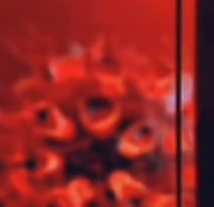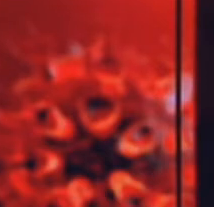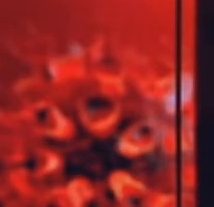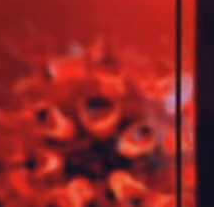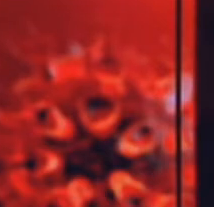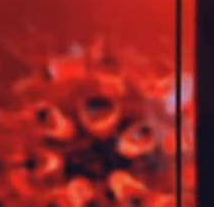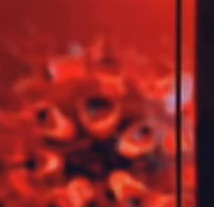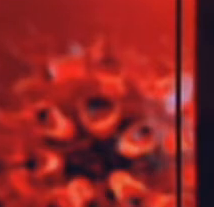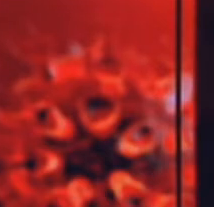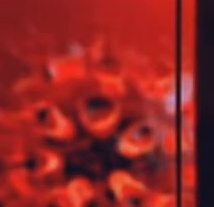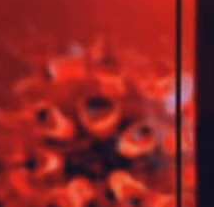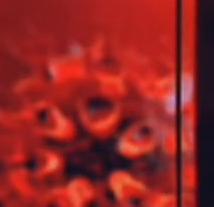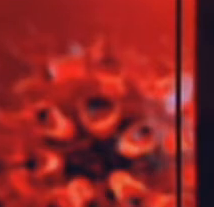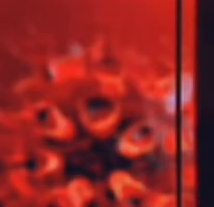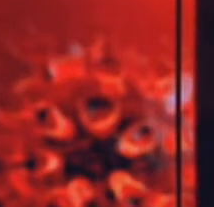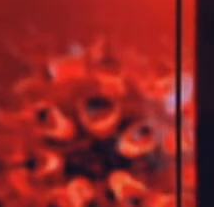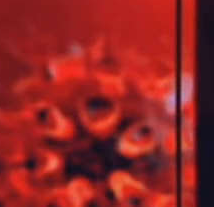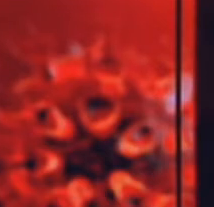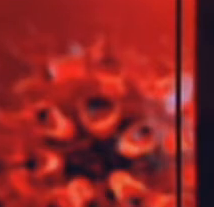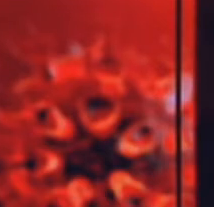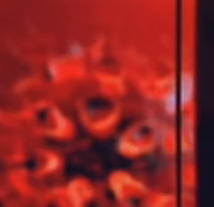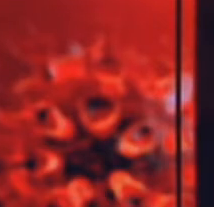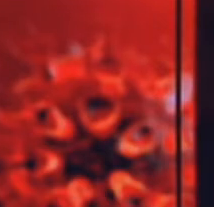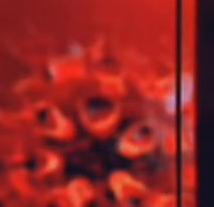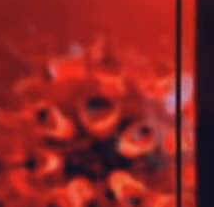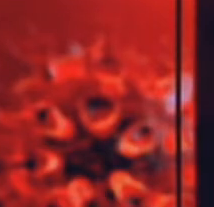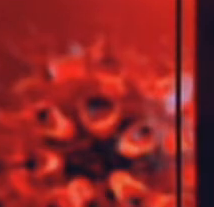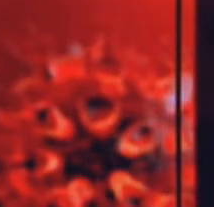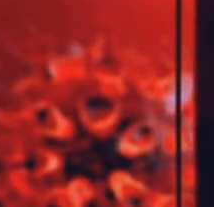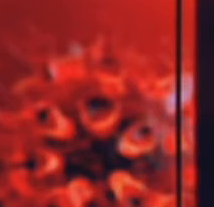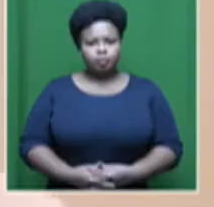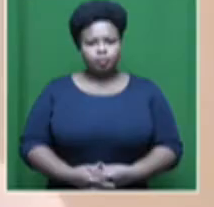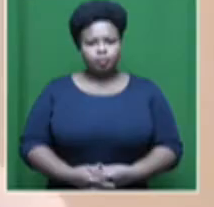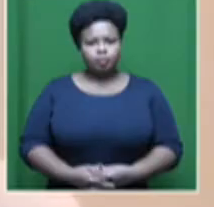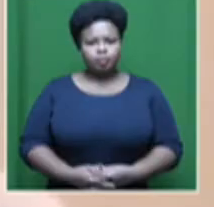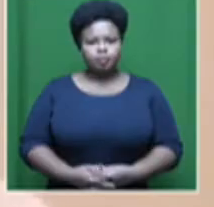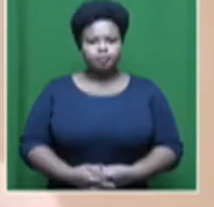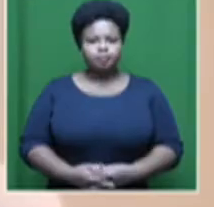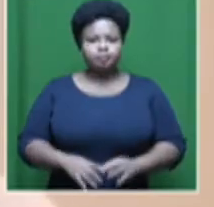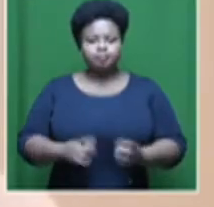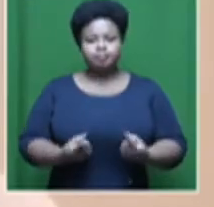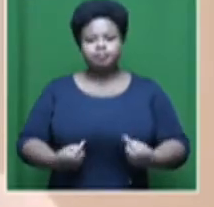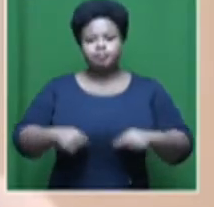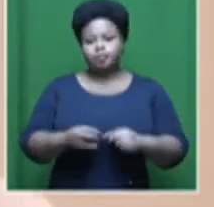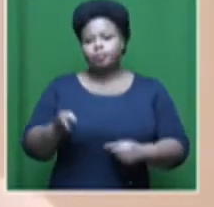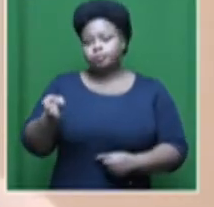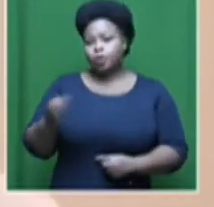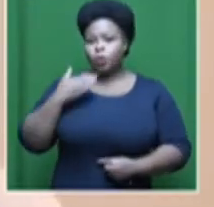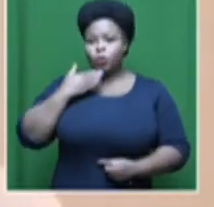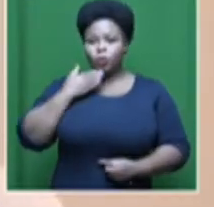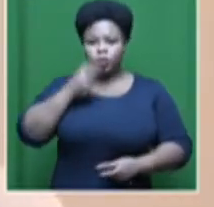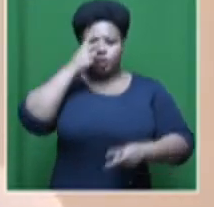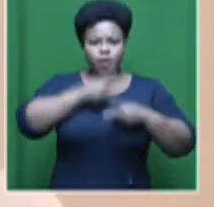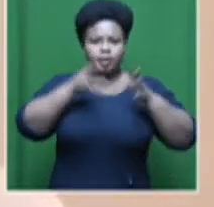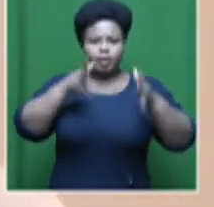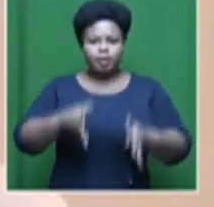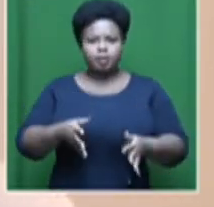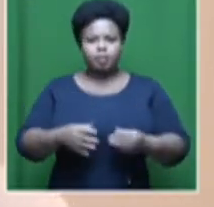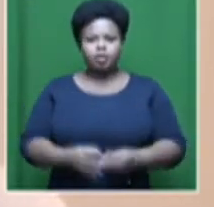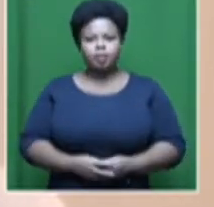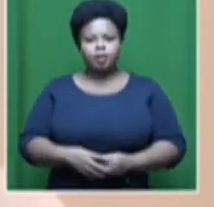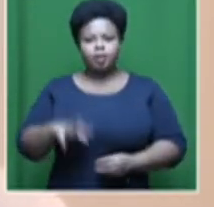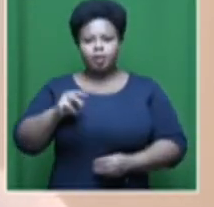right, let's go live now to the Health Minister. We are joined by Professor Zweli Mkhize, who